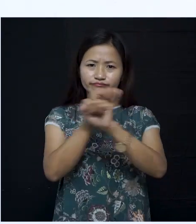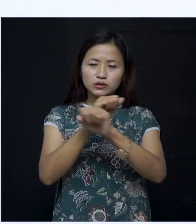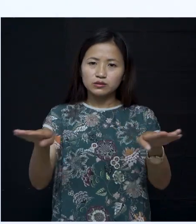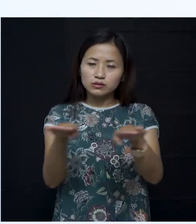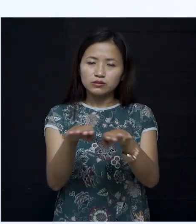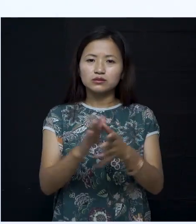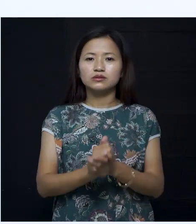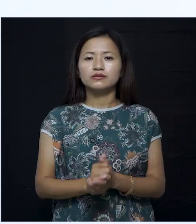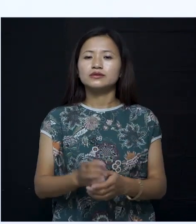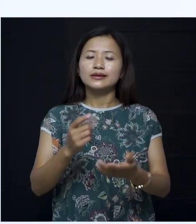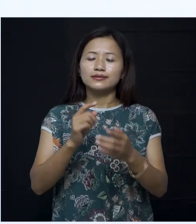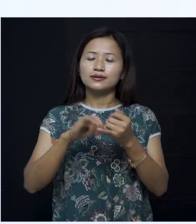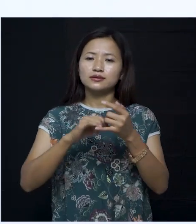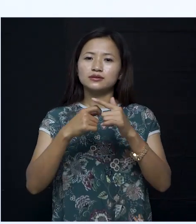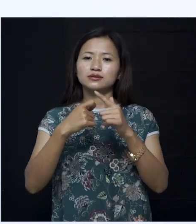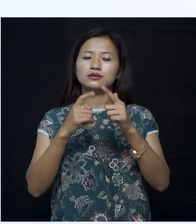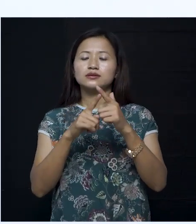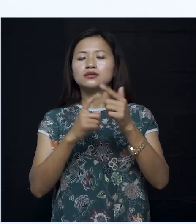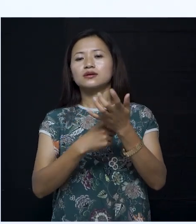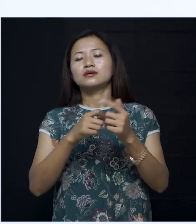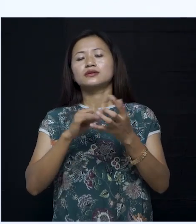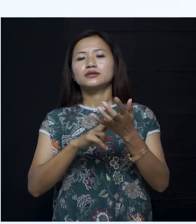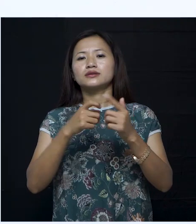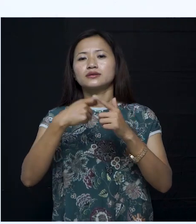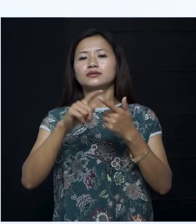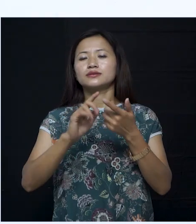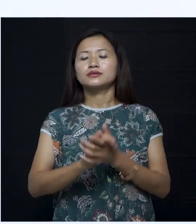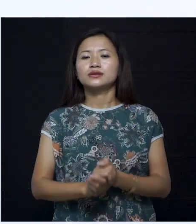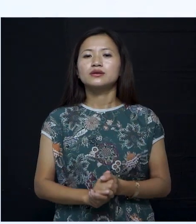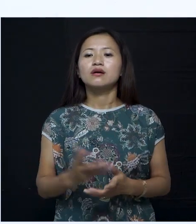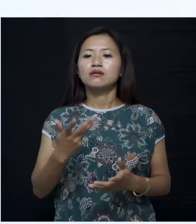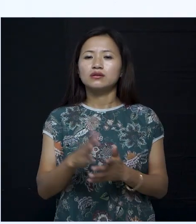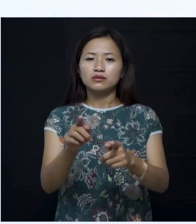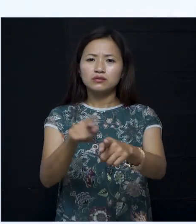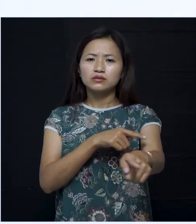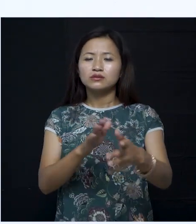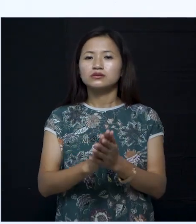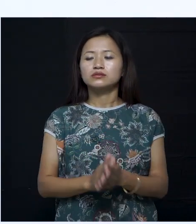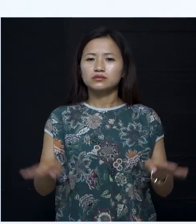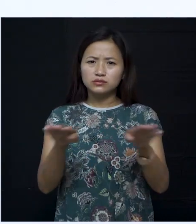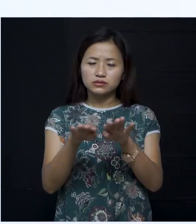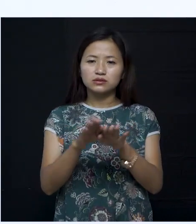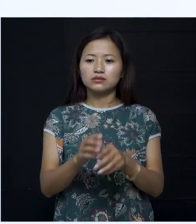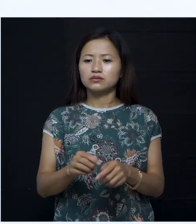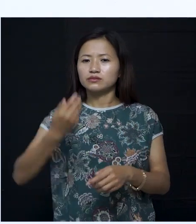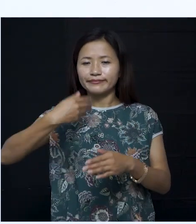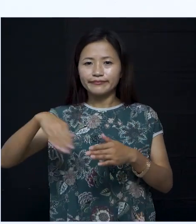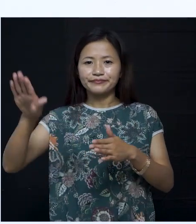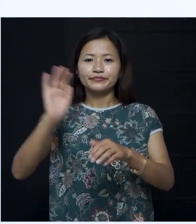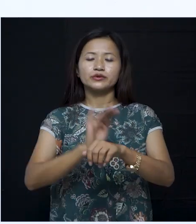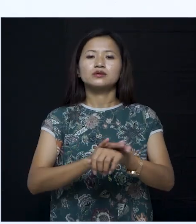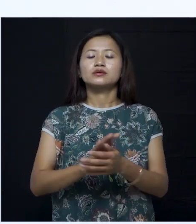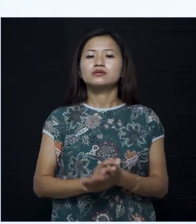we call it as the indefinite ban. Okay, that means we do not know how long the closure will go on, and so that is why